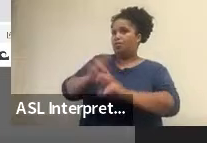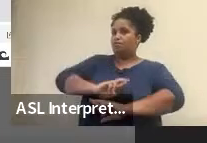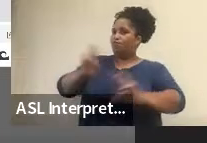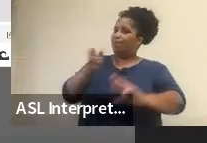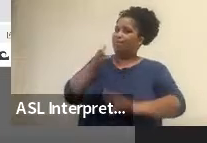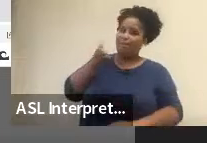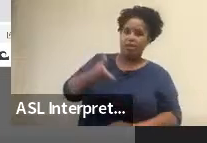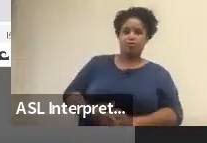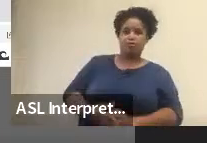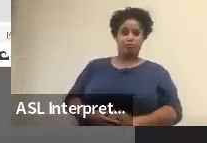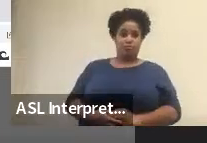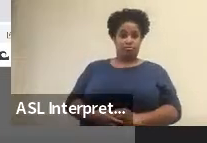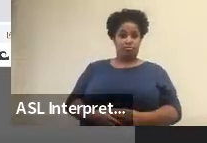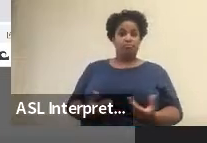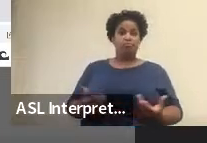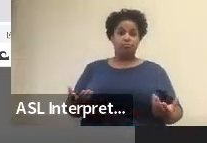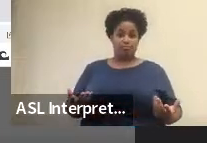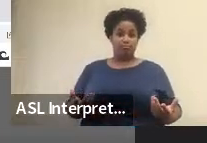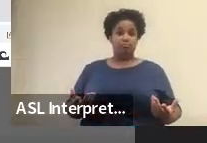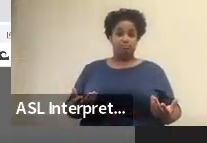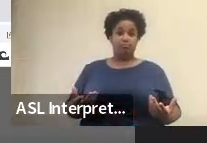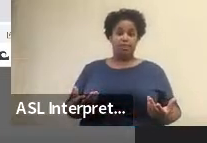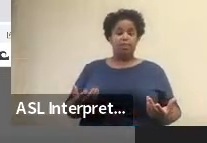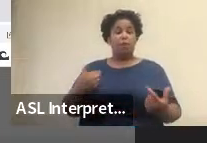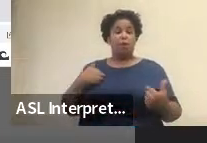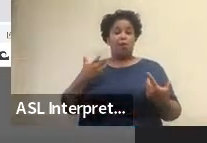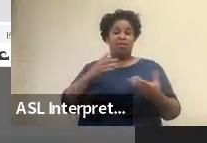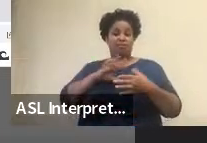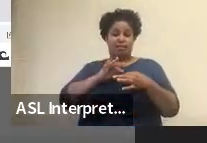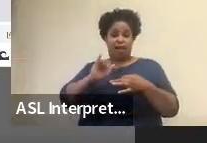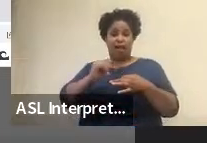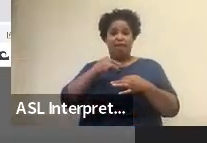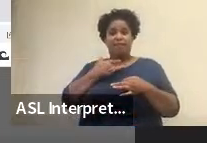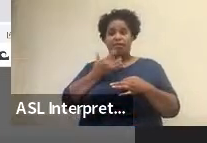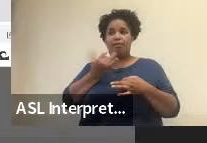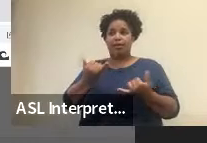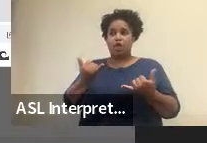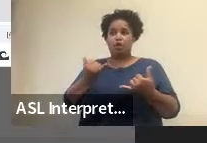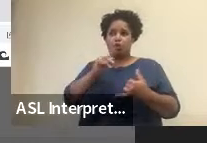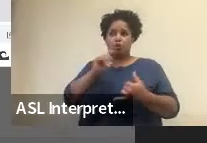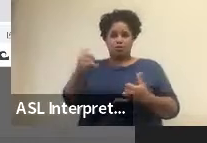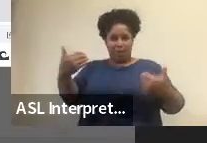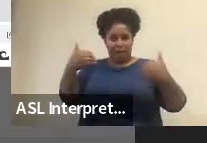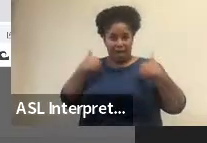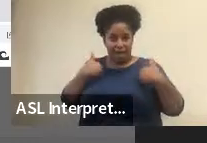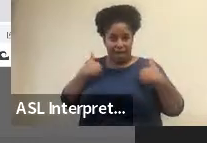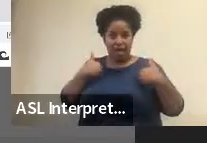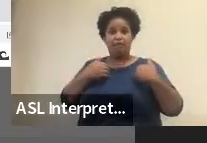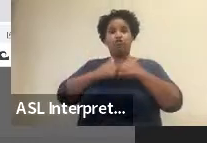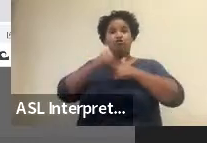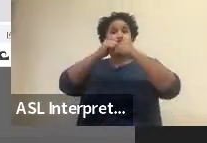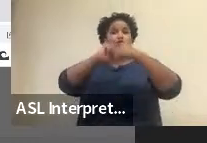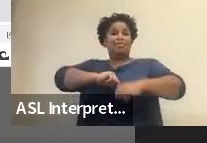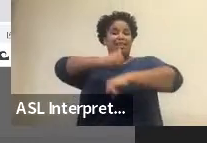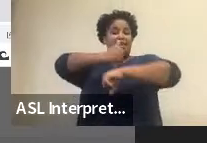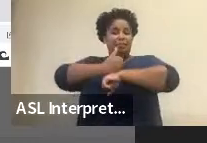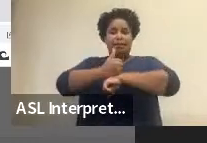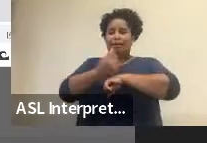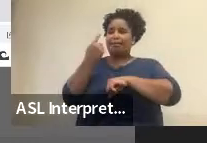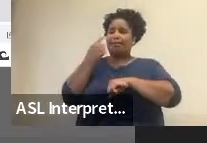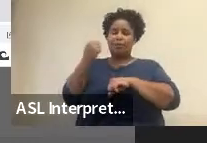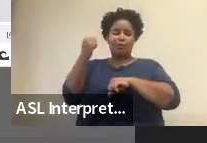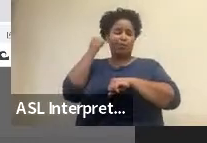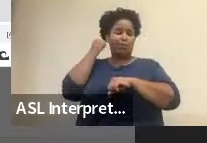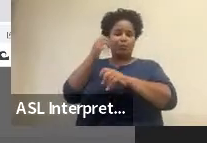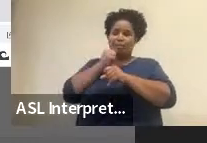site? So I just want to say, I don't think the current tools that we have and the current structures that we have, I don't think you're going to be able to